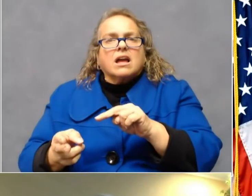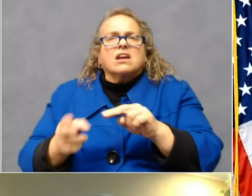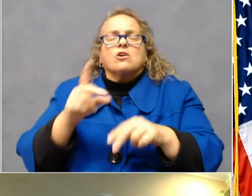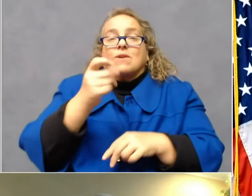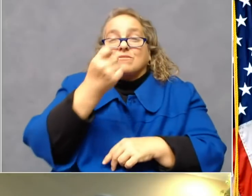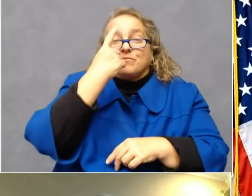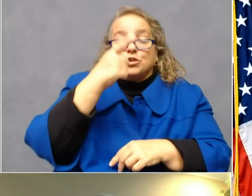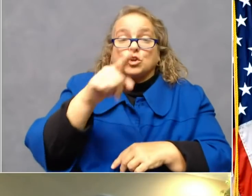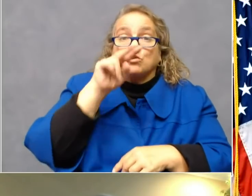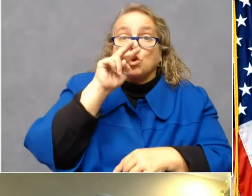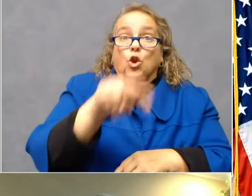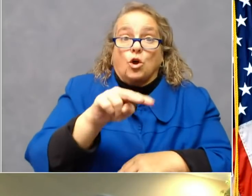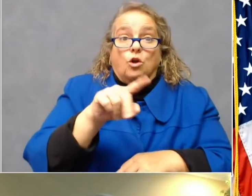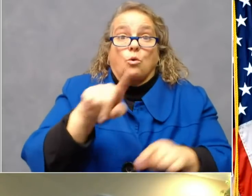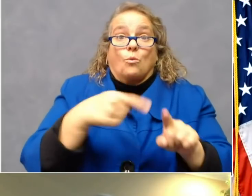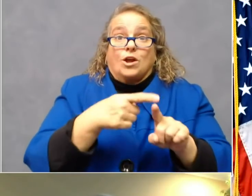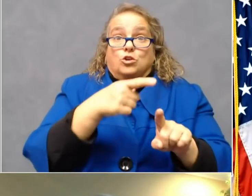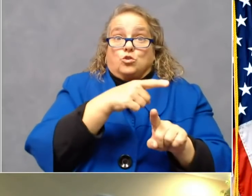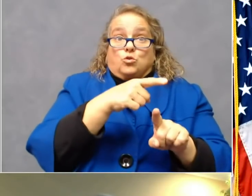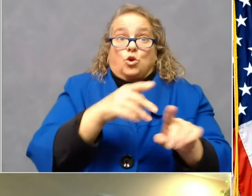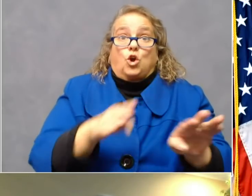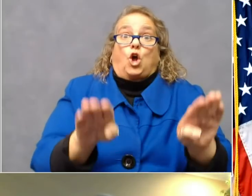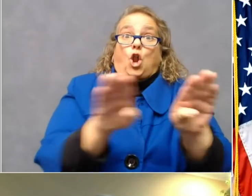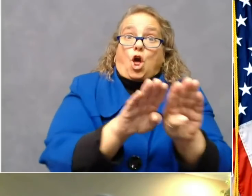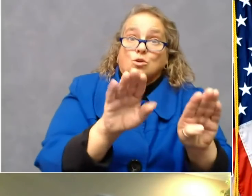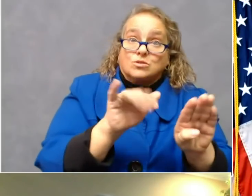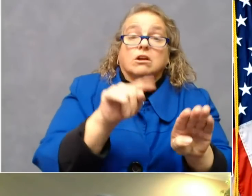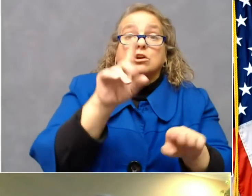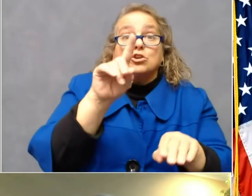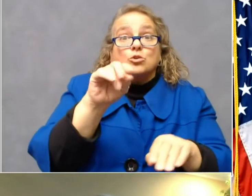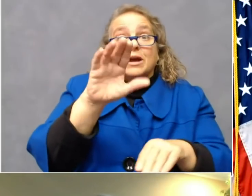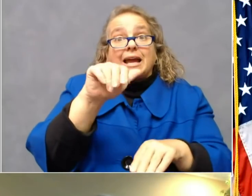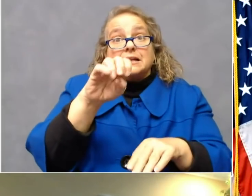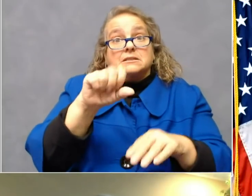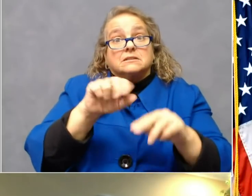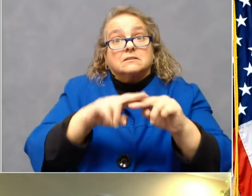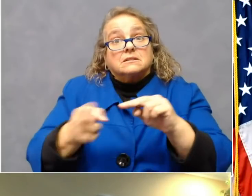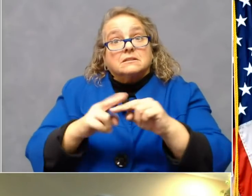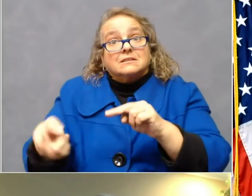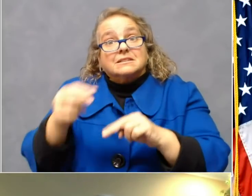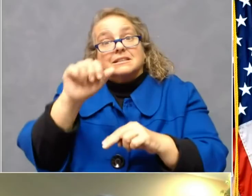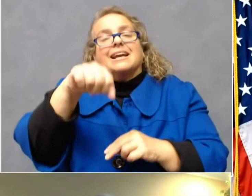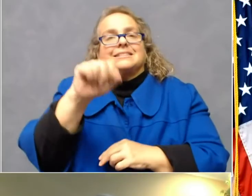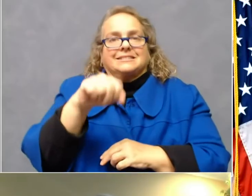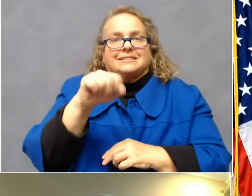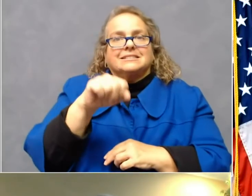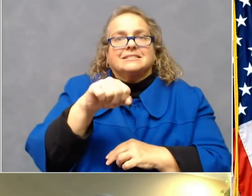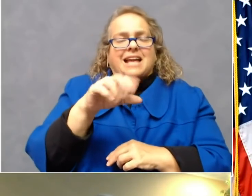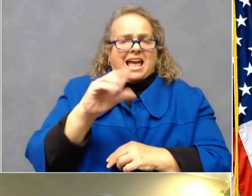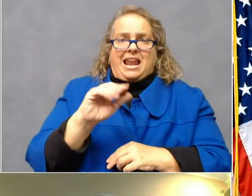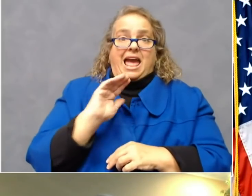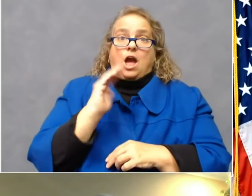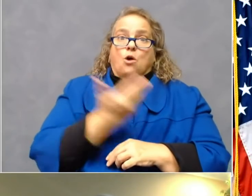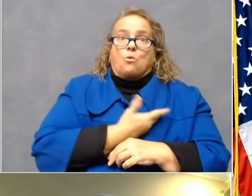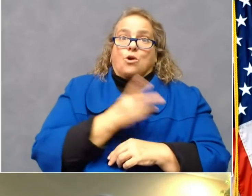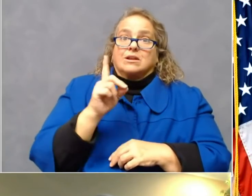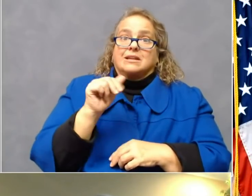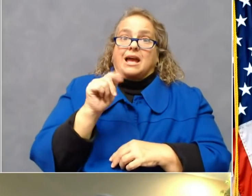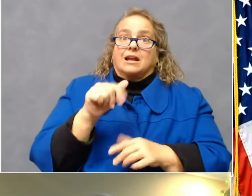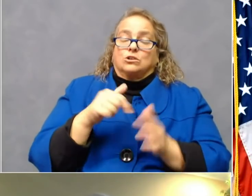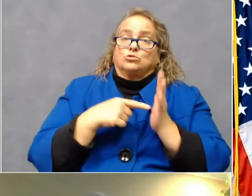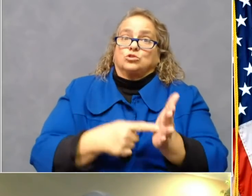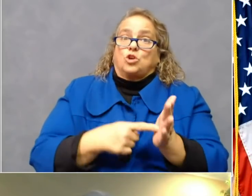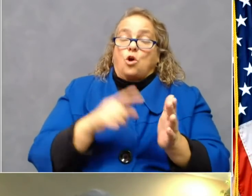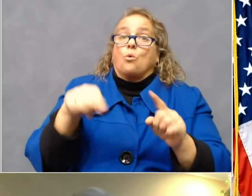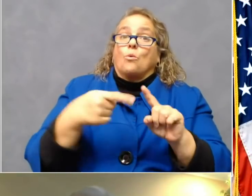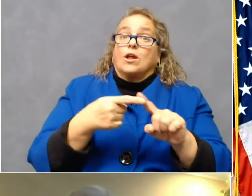that same data from our July spread as well. We have Dr. Stack and every one of our epidemiologists saying this is